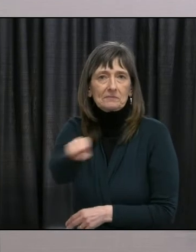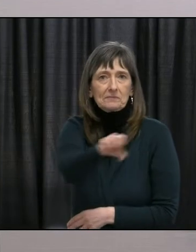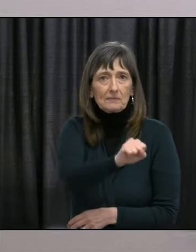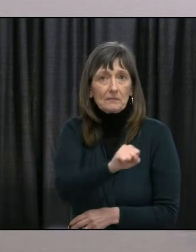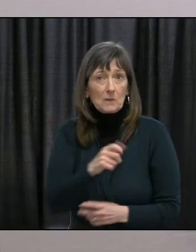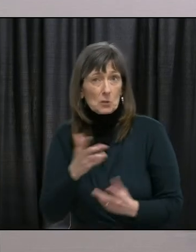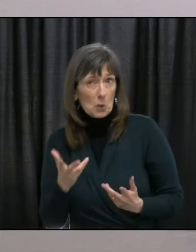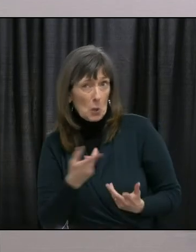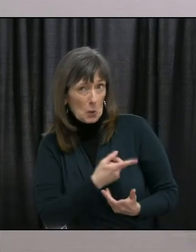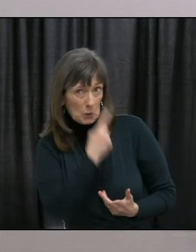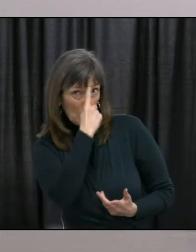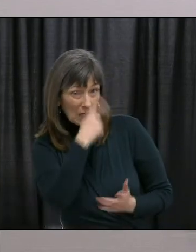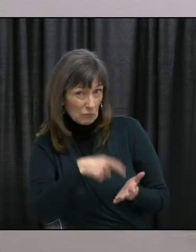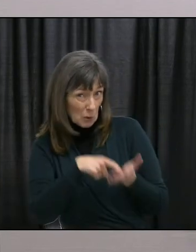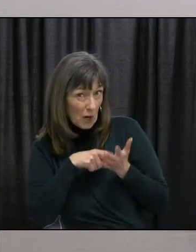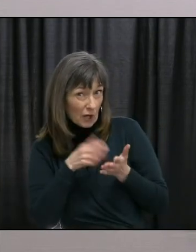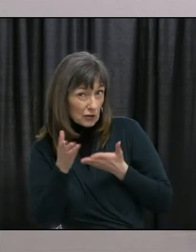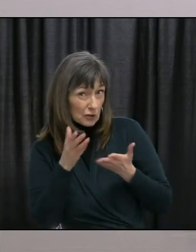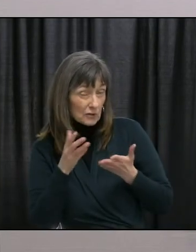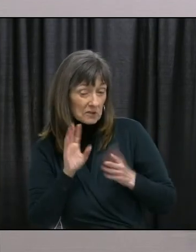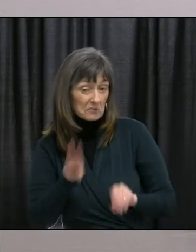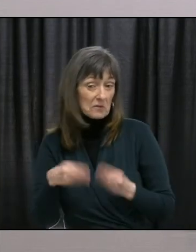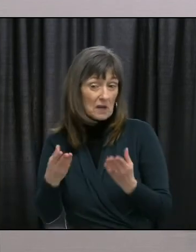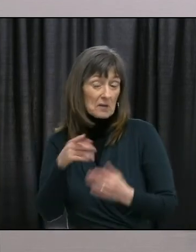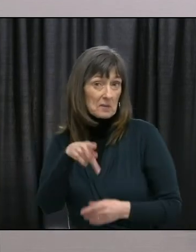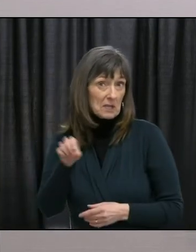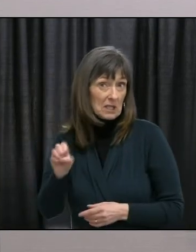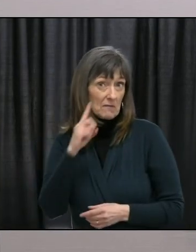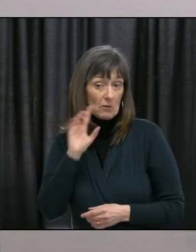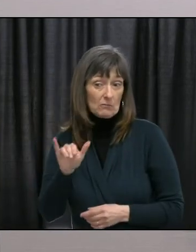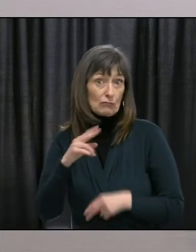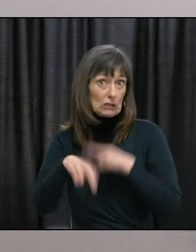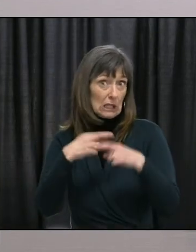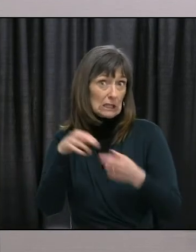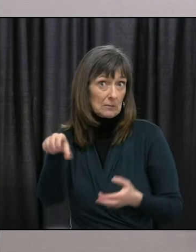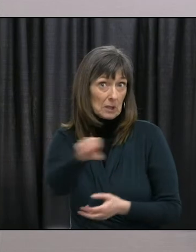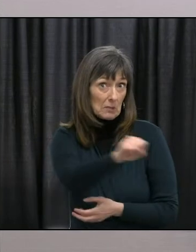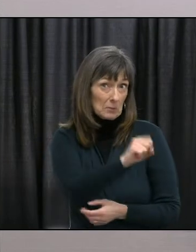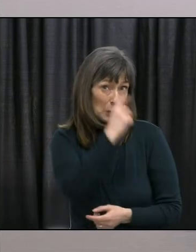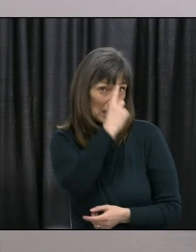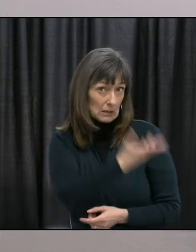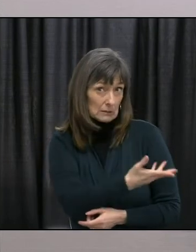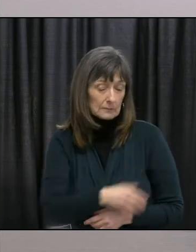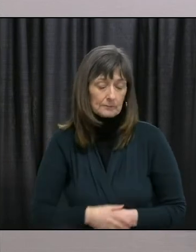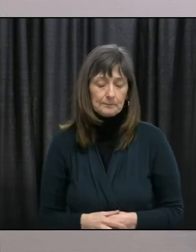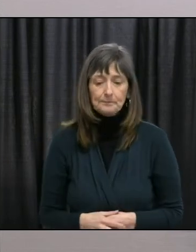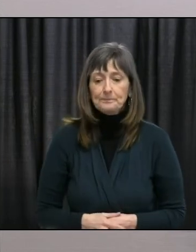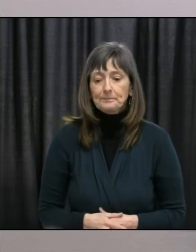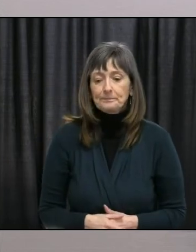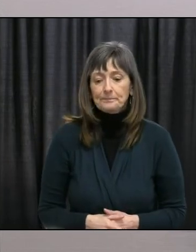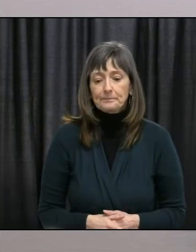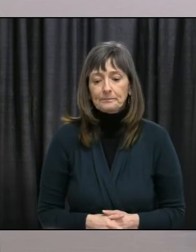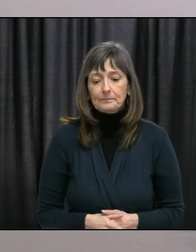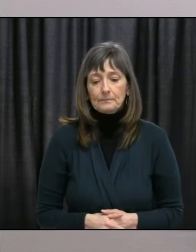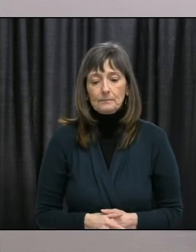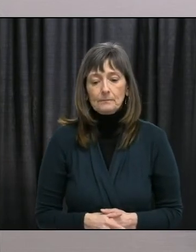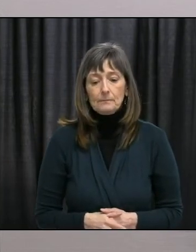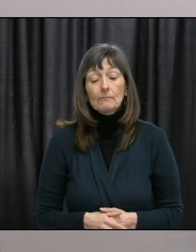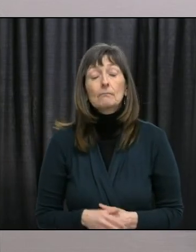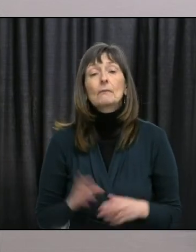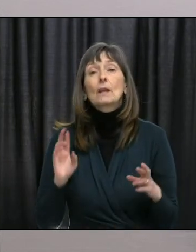if you would even consider this service to be essential or non-essential. So what we know about with regard